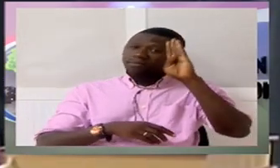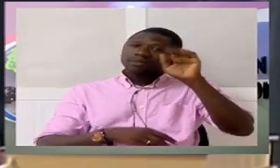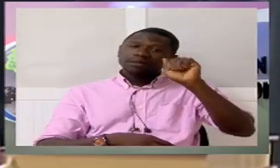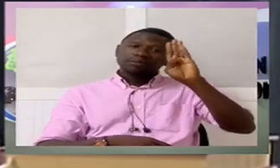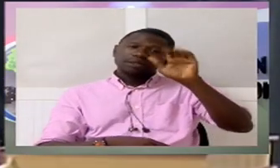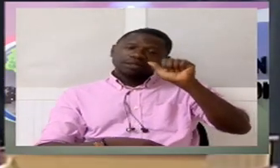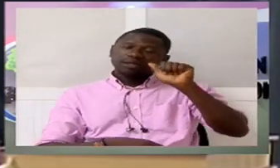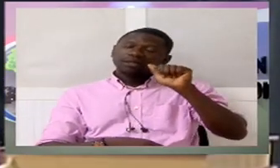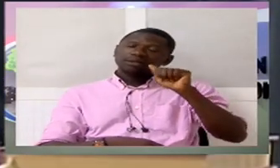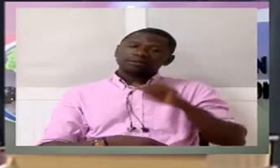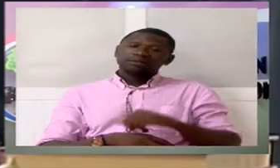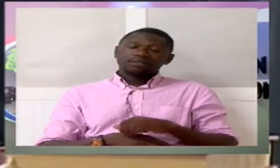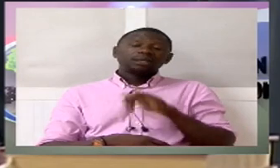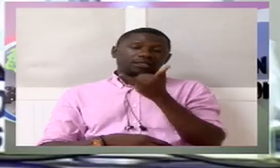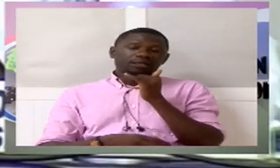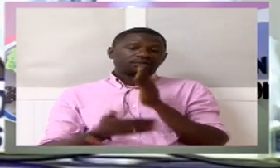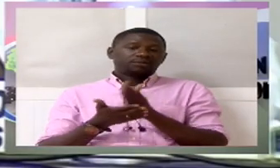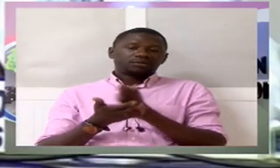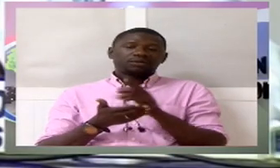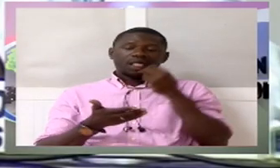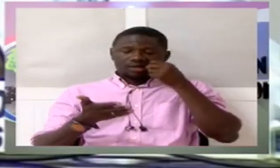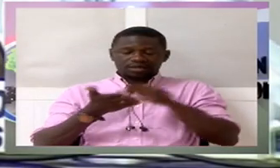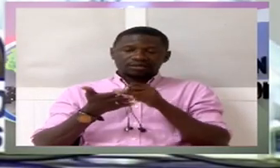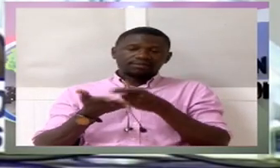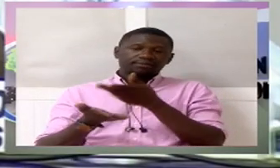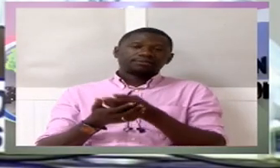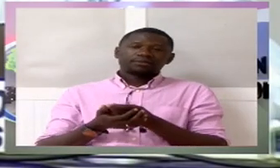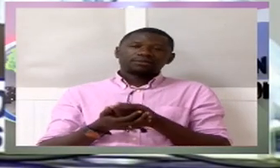Yes, this was the letter of clemency. Could you send it back to me?